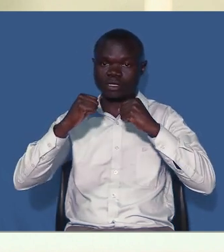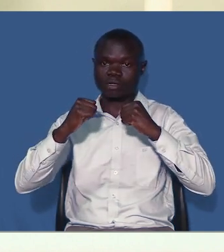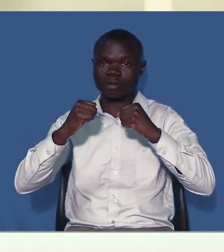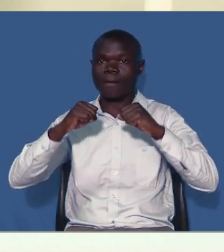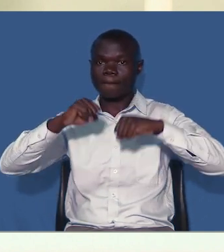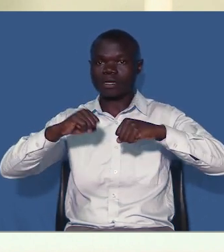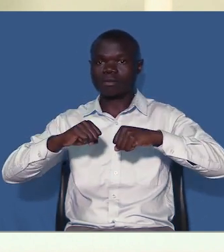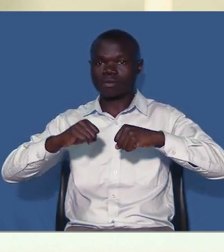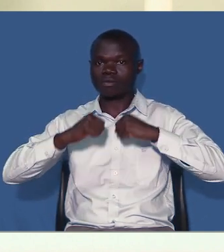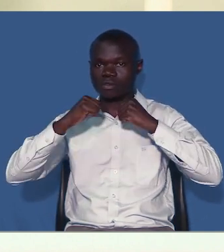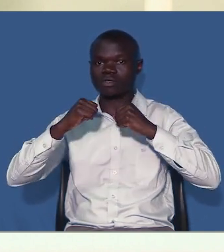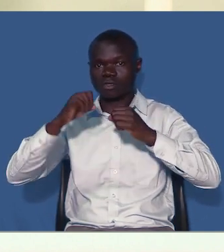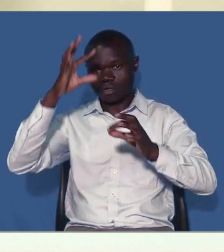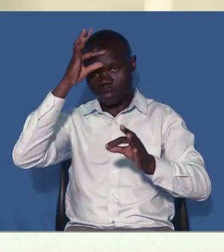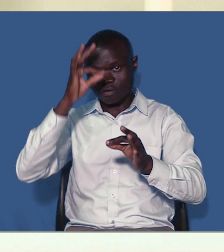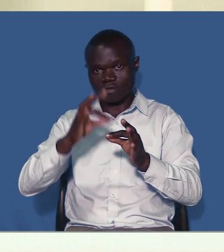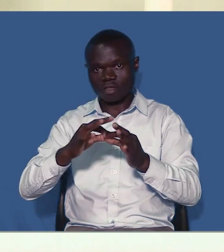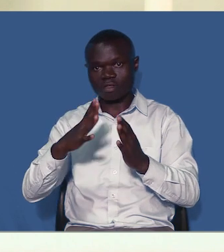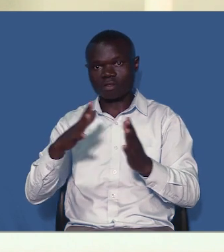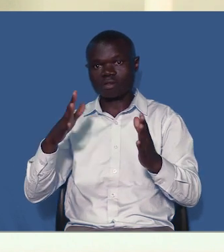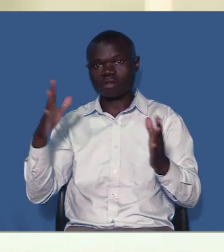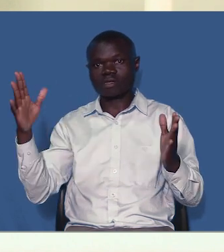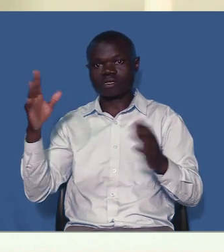faith and increased in zeal.